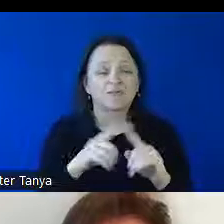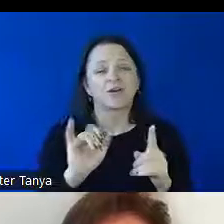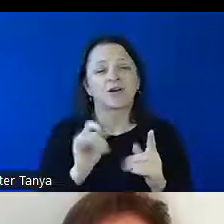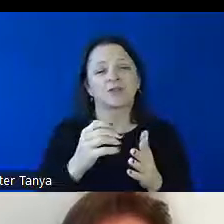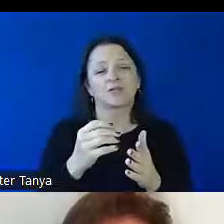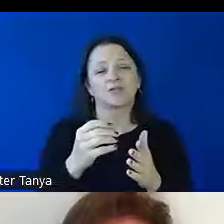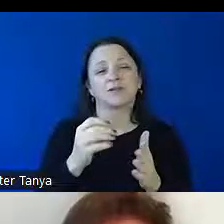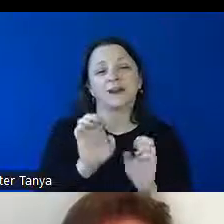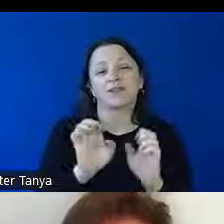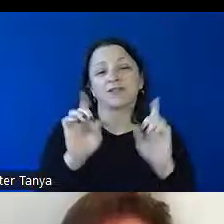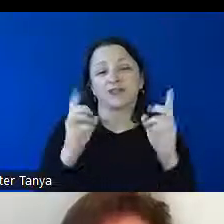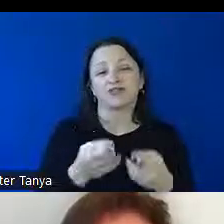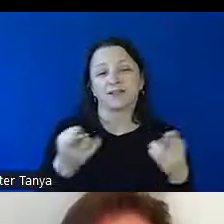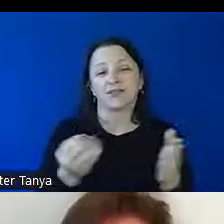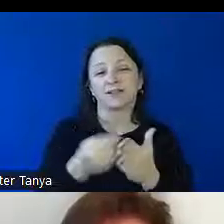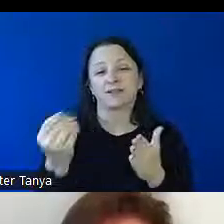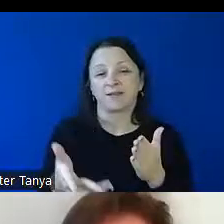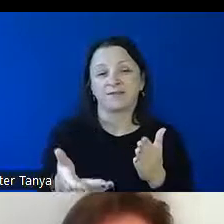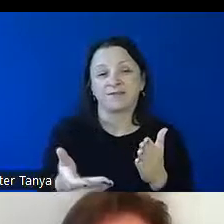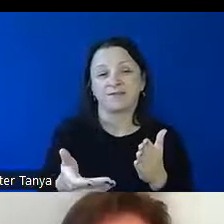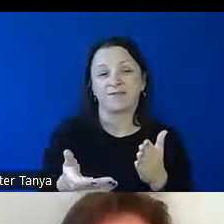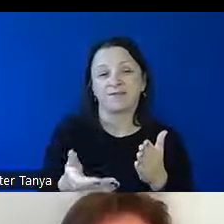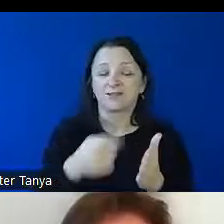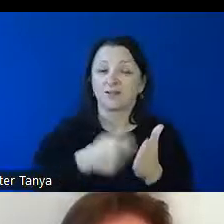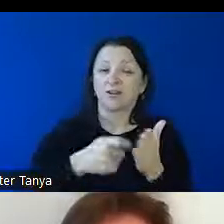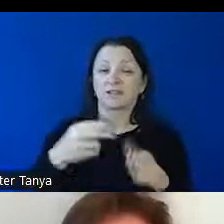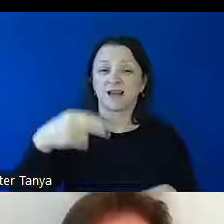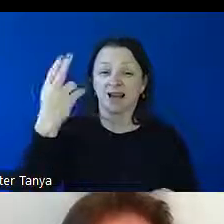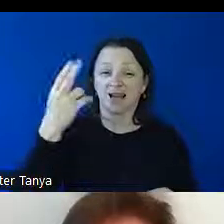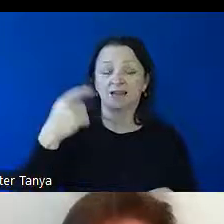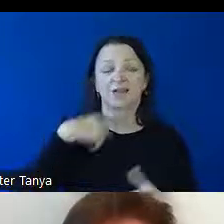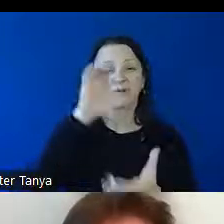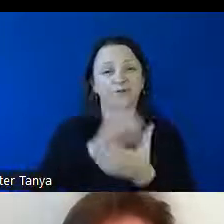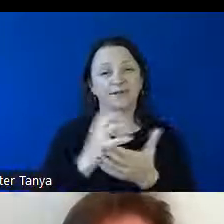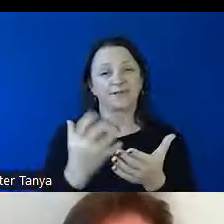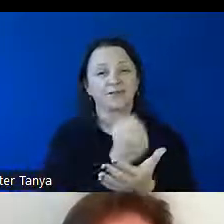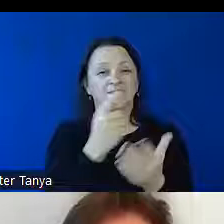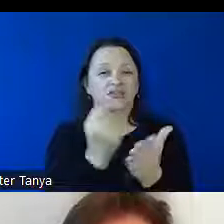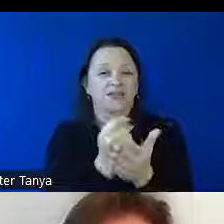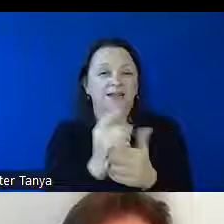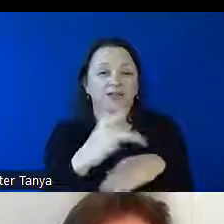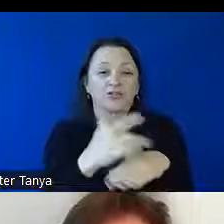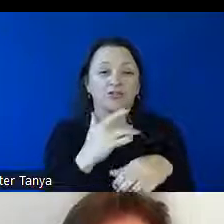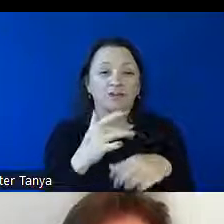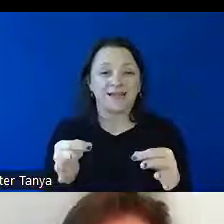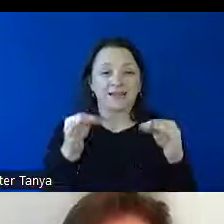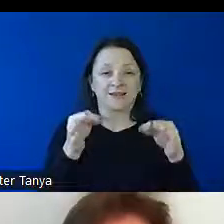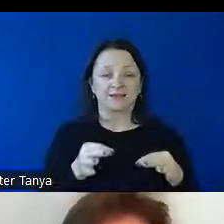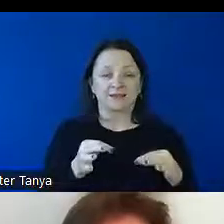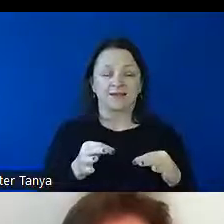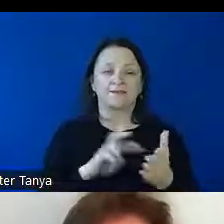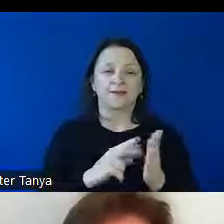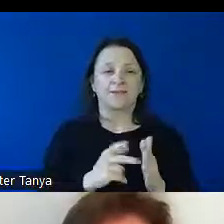terms of educational resources. And we believe that treating children early will minimize the resources needed